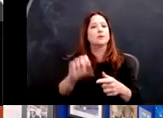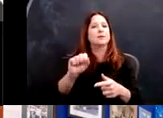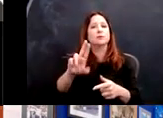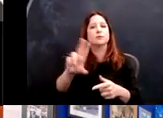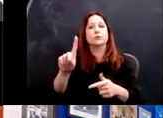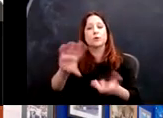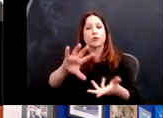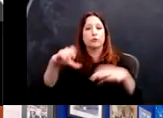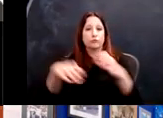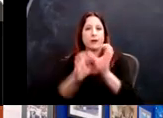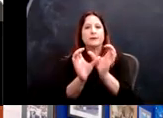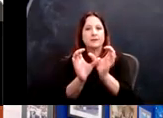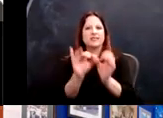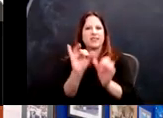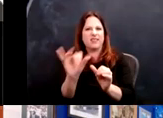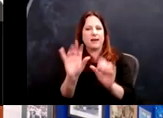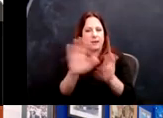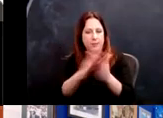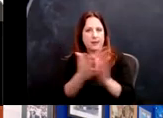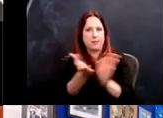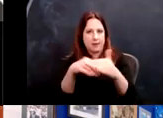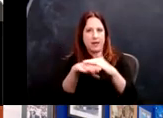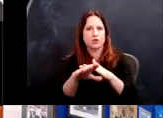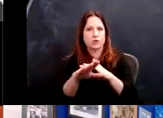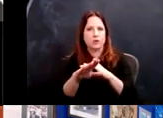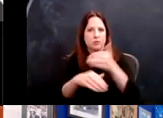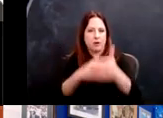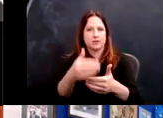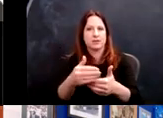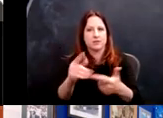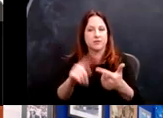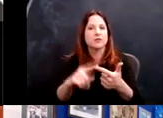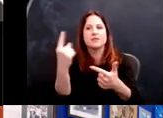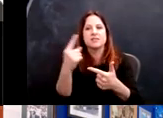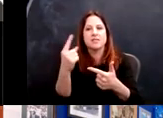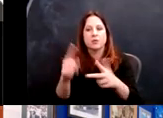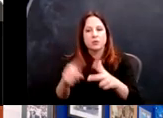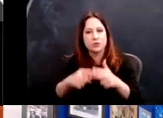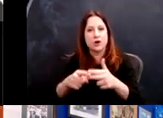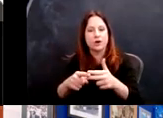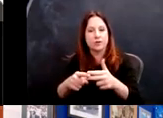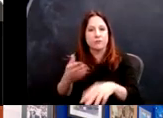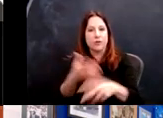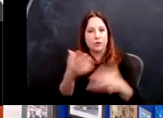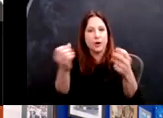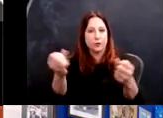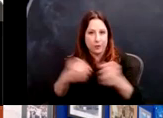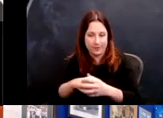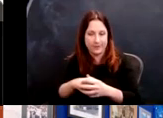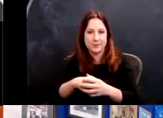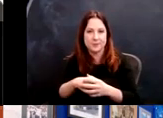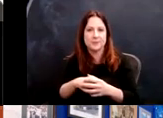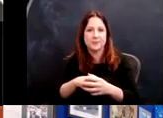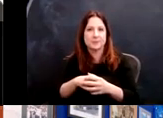that is the entryway, or that can be the entryway for somebody to initiate their